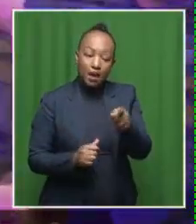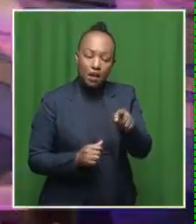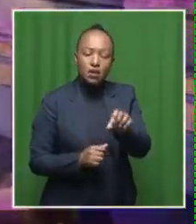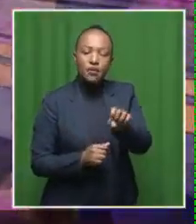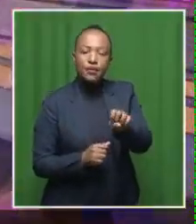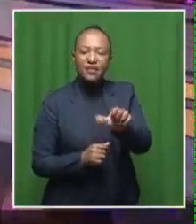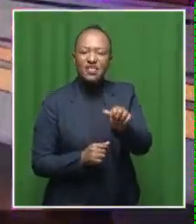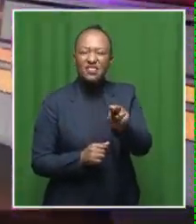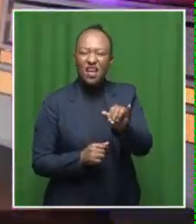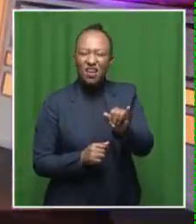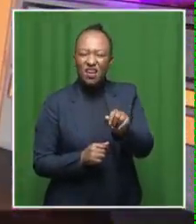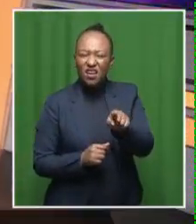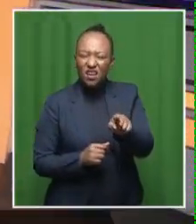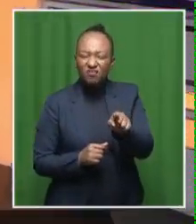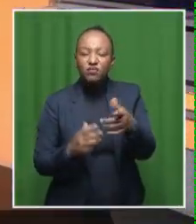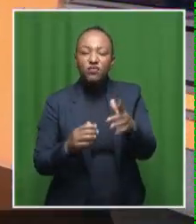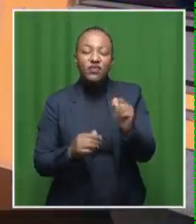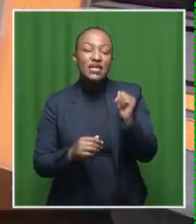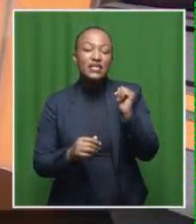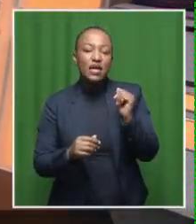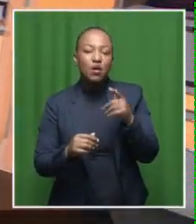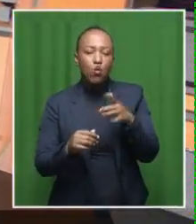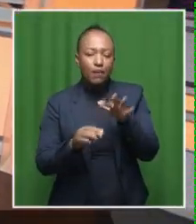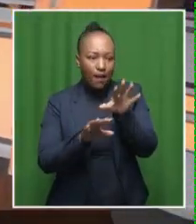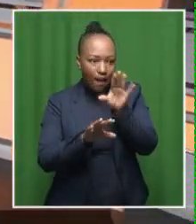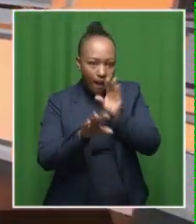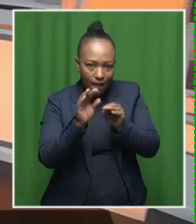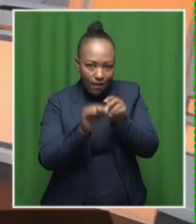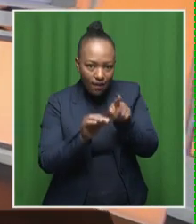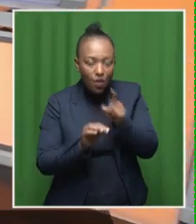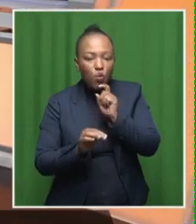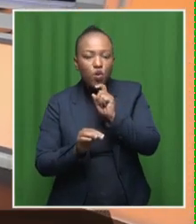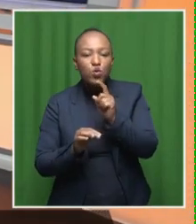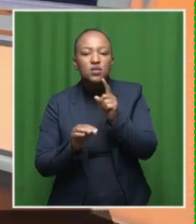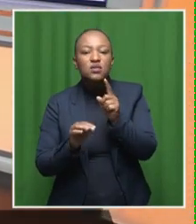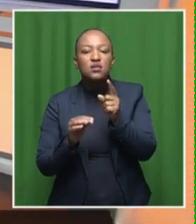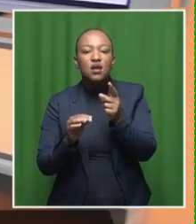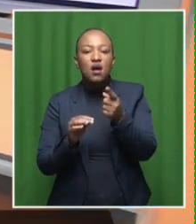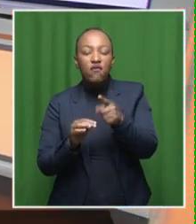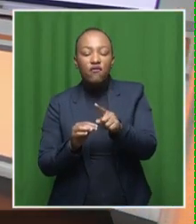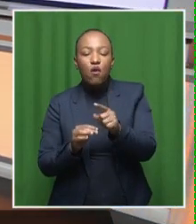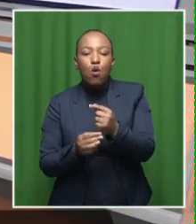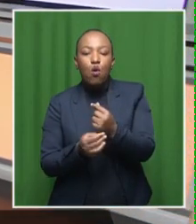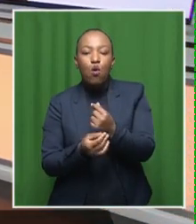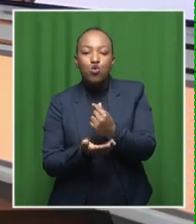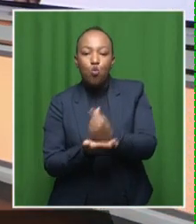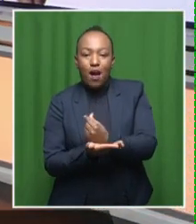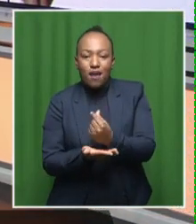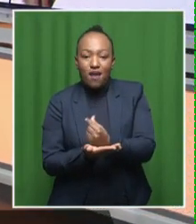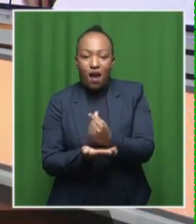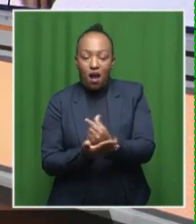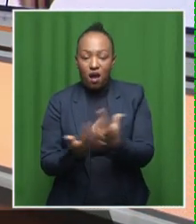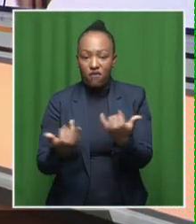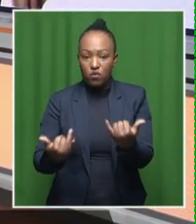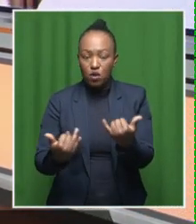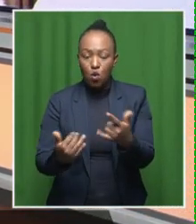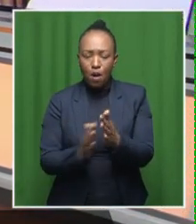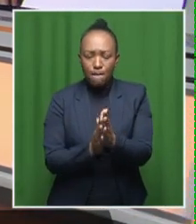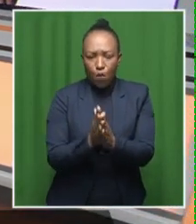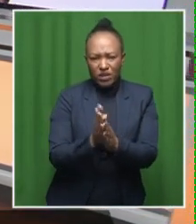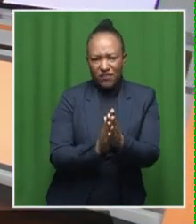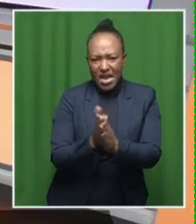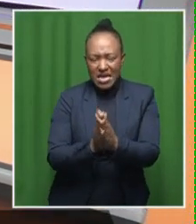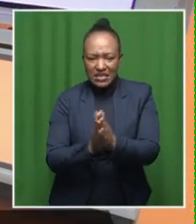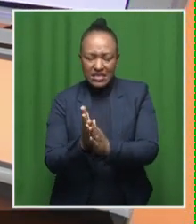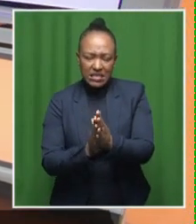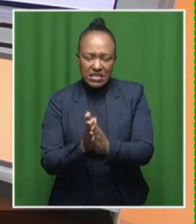key takeaways from yesterday's encounter which we should definitely use up against this Ugandan side, which we've seen is very motivated, and we've seen that